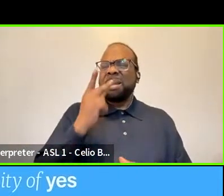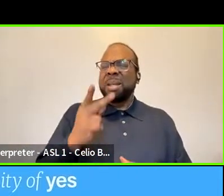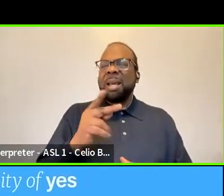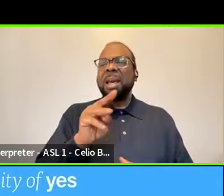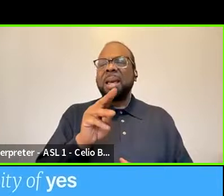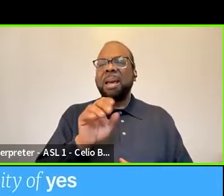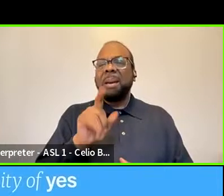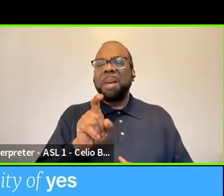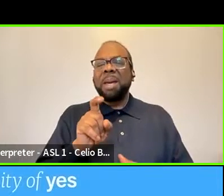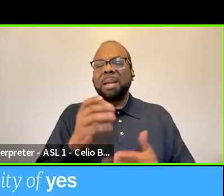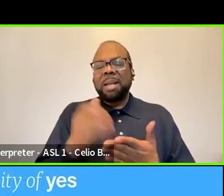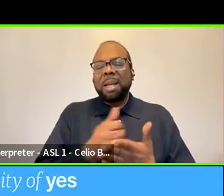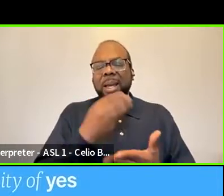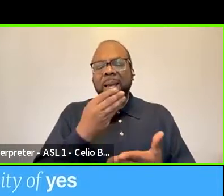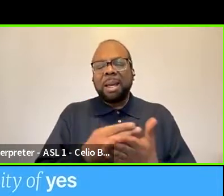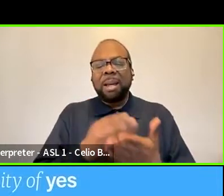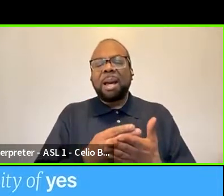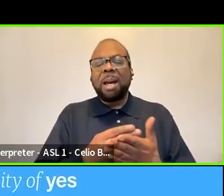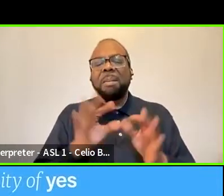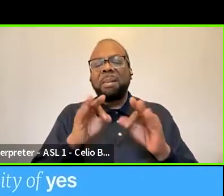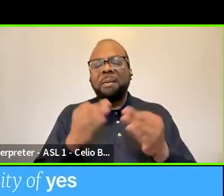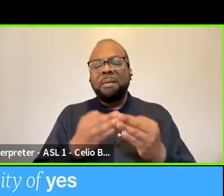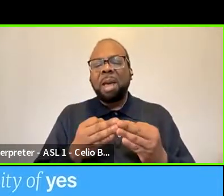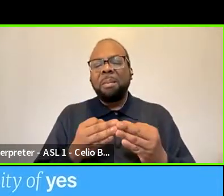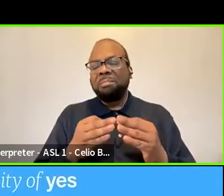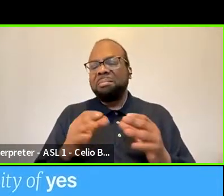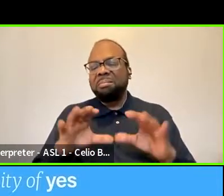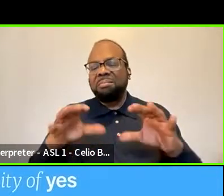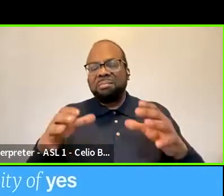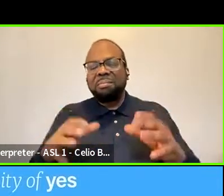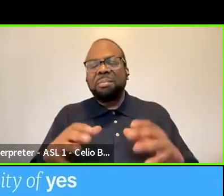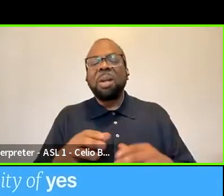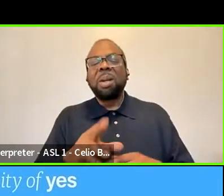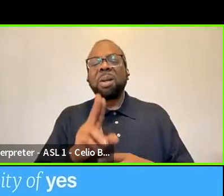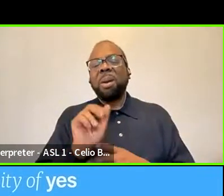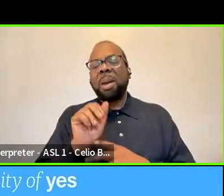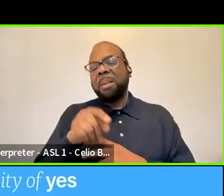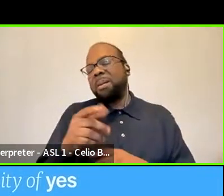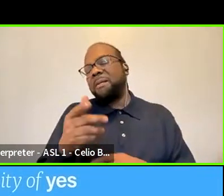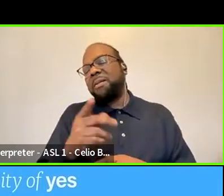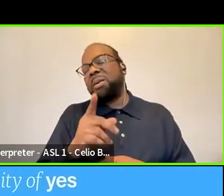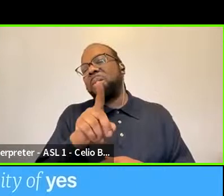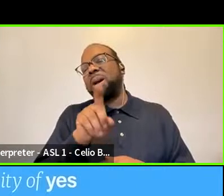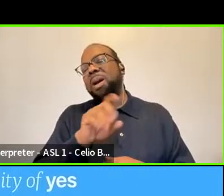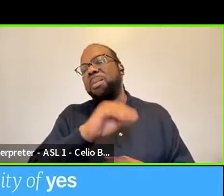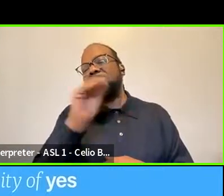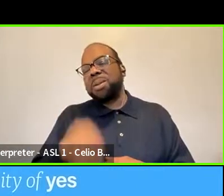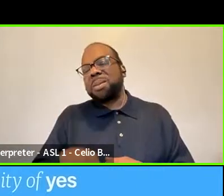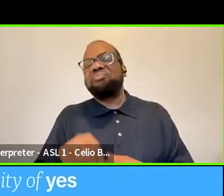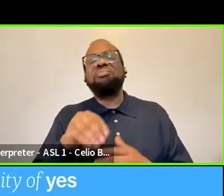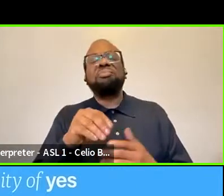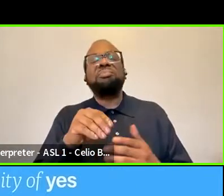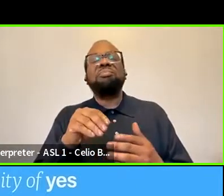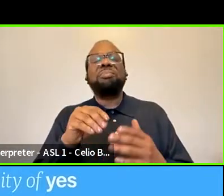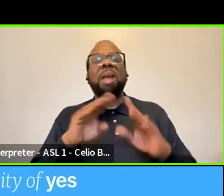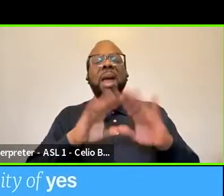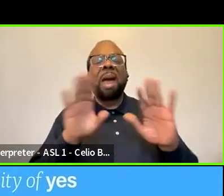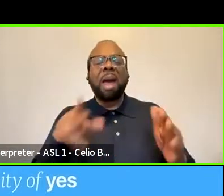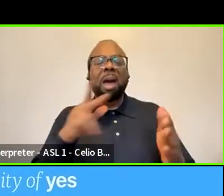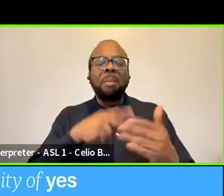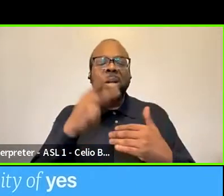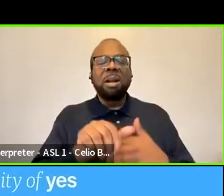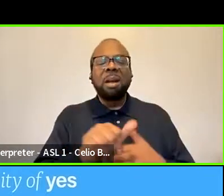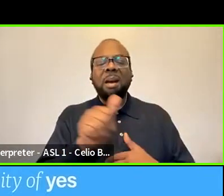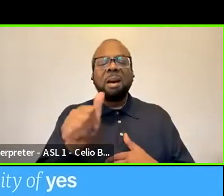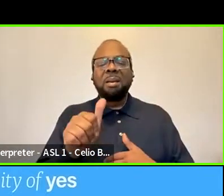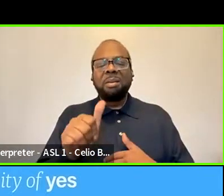at all. So UAP would have been helpful to the few 100% affordable housing projects that HPD and other government entities